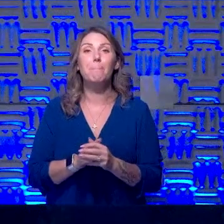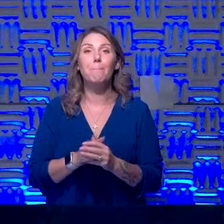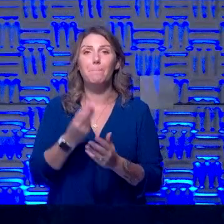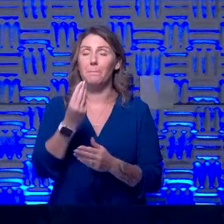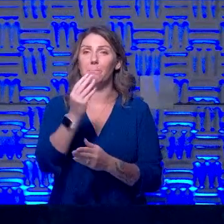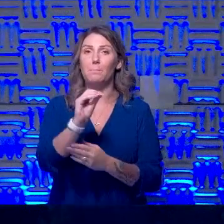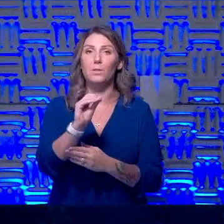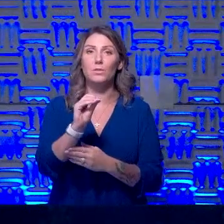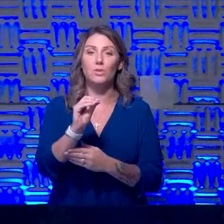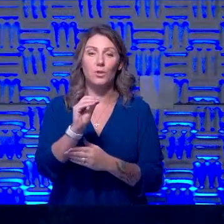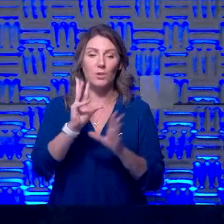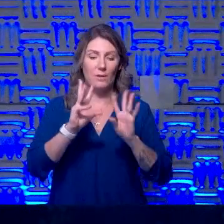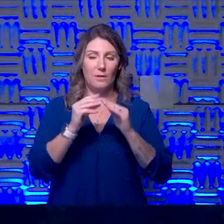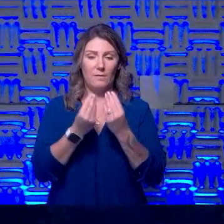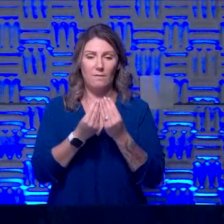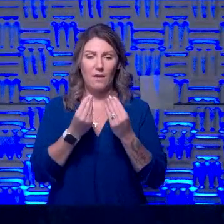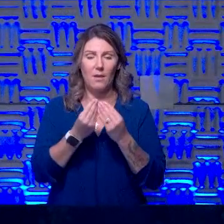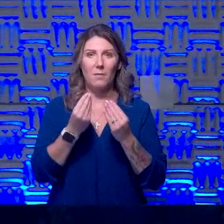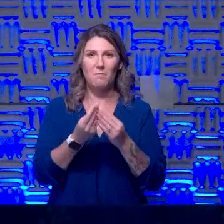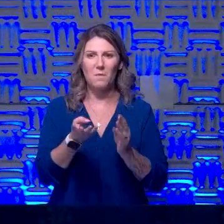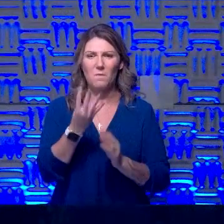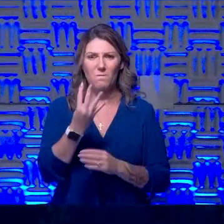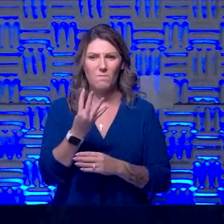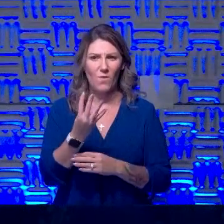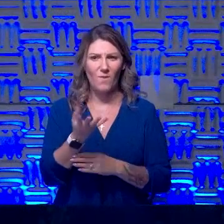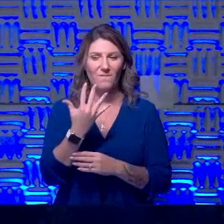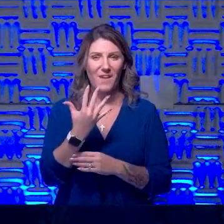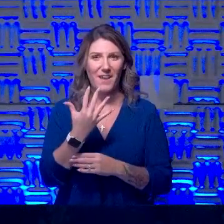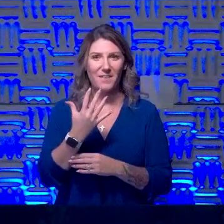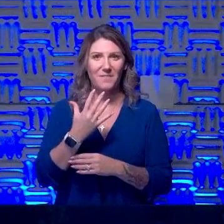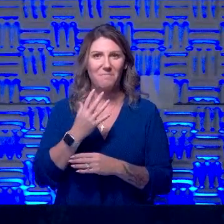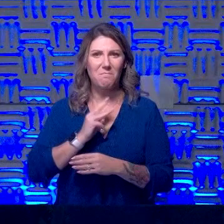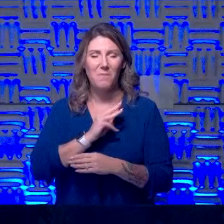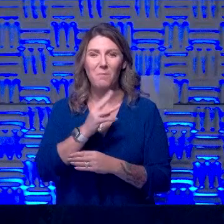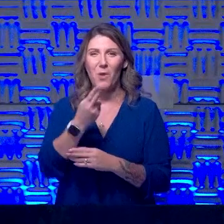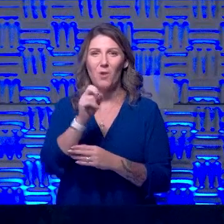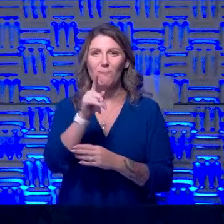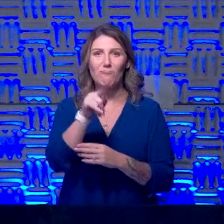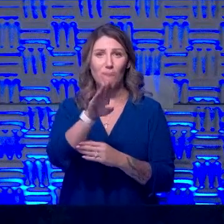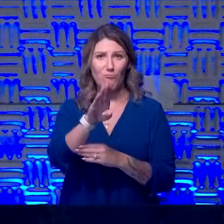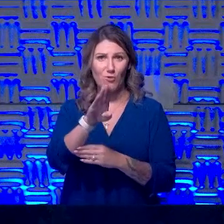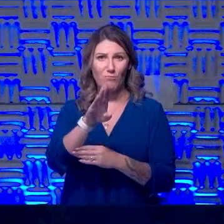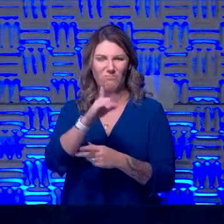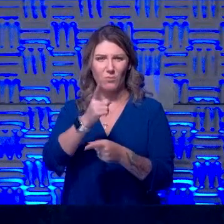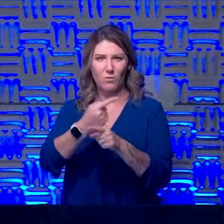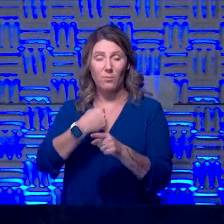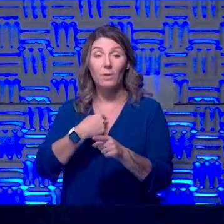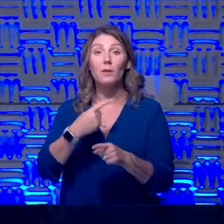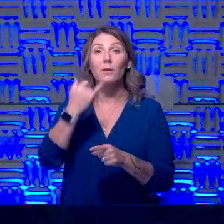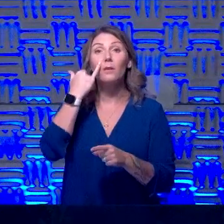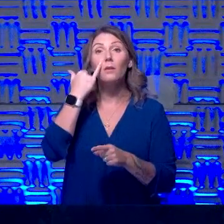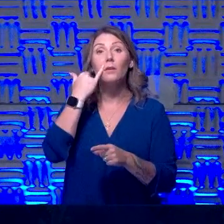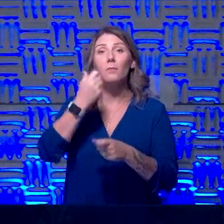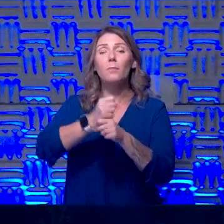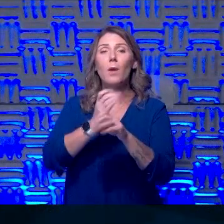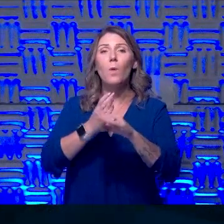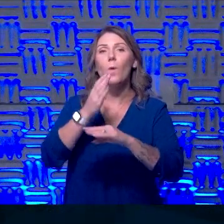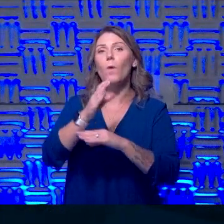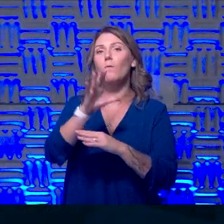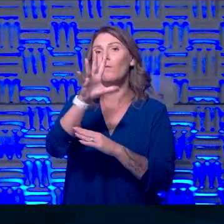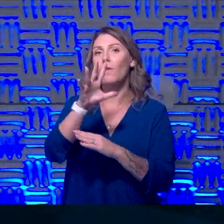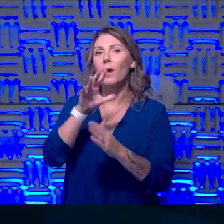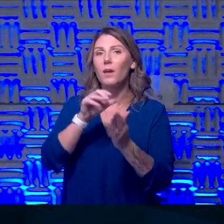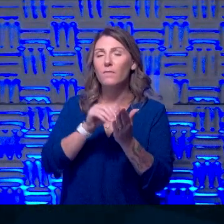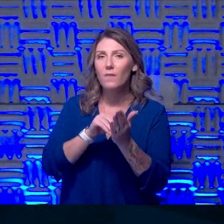had as a family of 4, if I remember the numbers right, Herb, and you'll correct me on this, please, is that in Missouri, if you made over